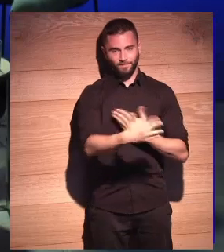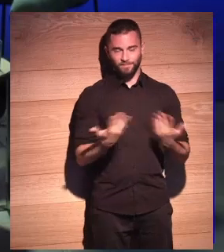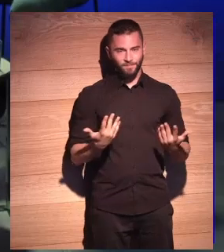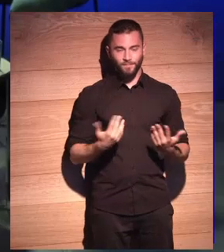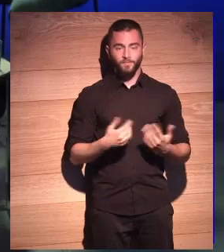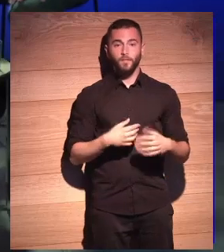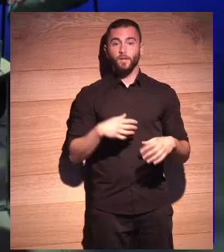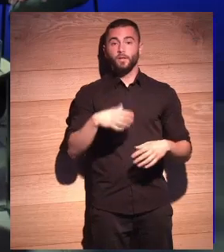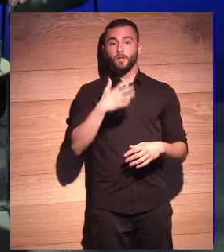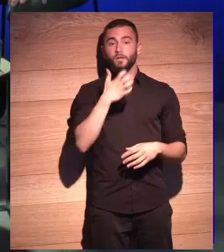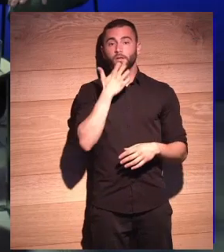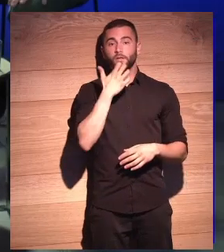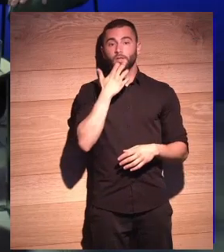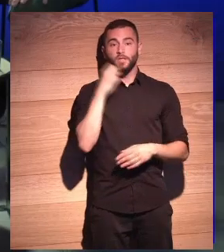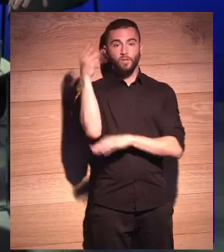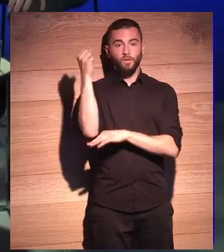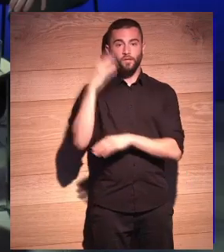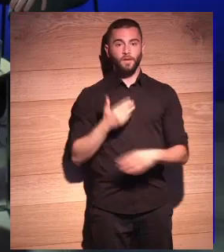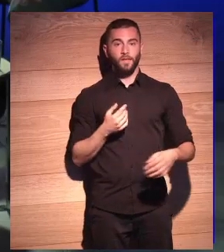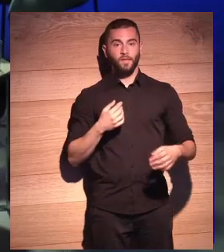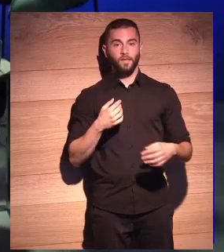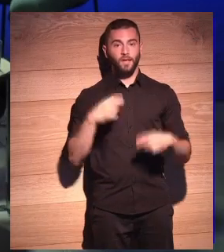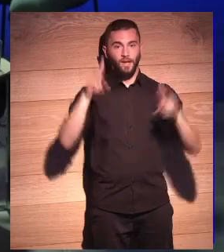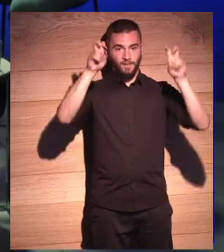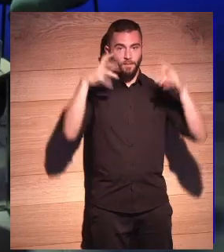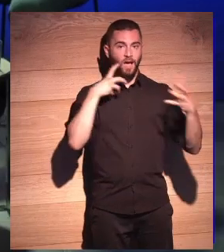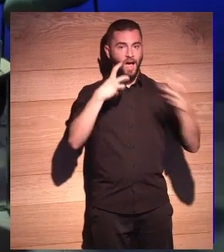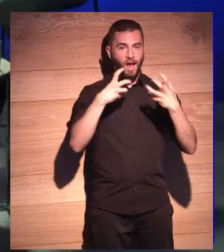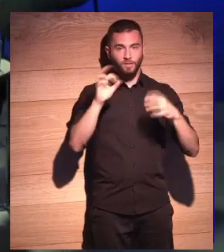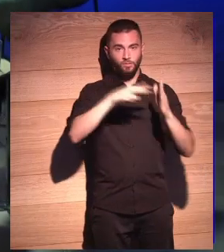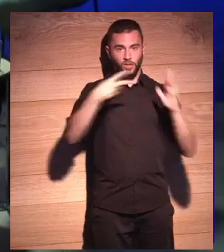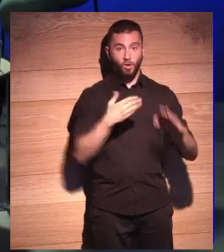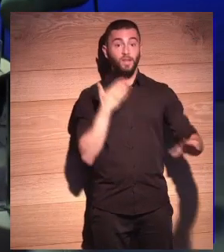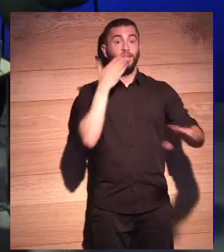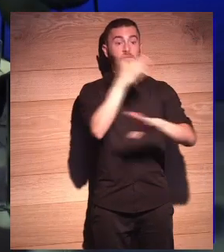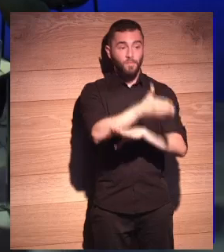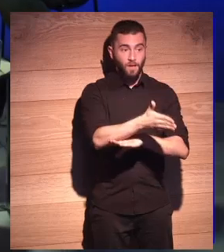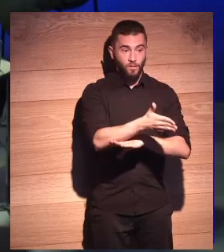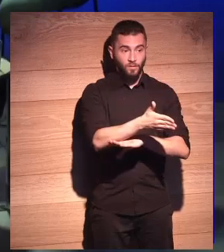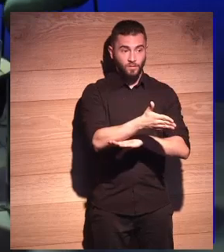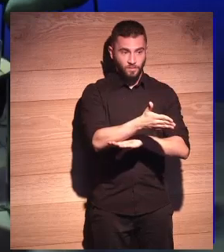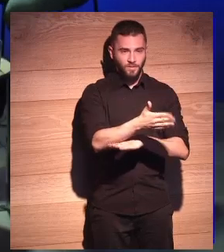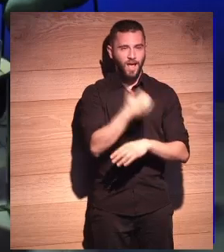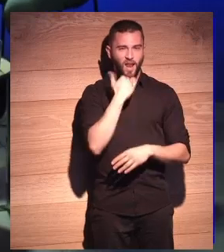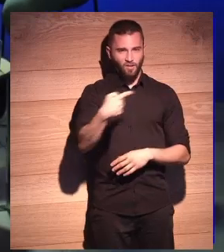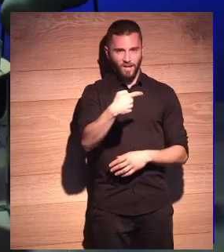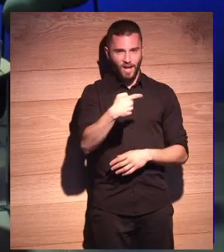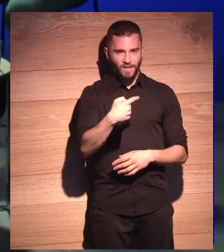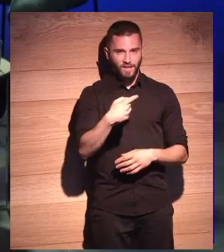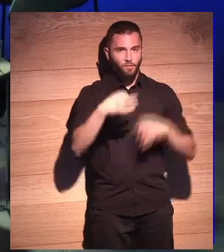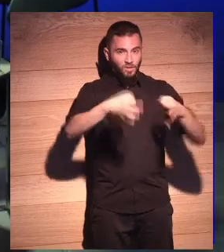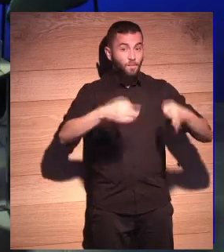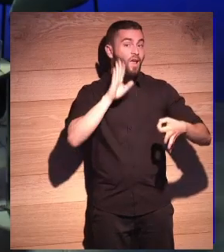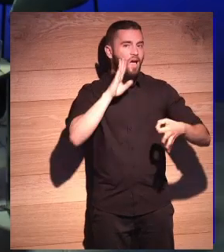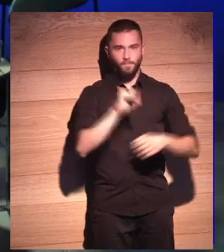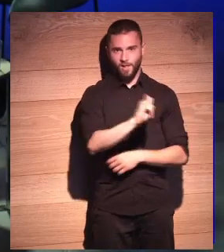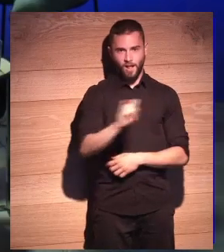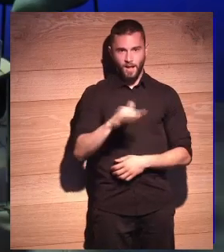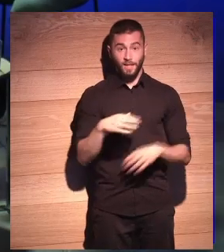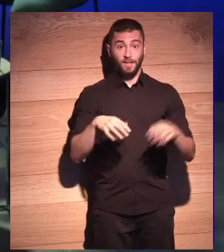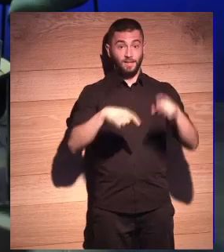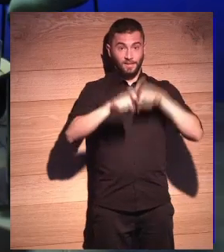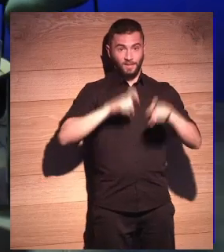has a due date. When we go to art and technology lectures, there's always talk about this. So in